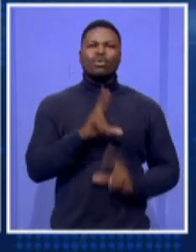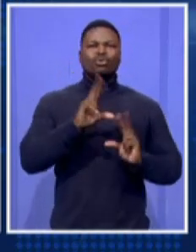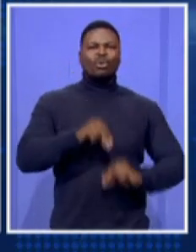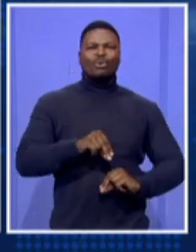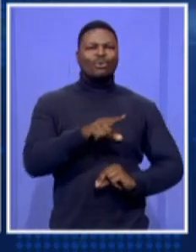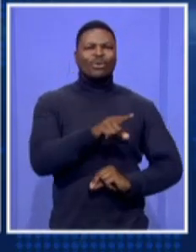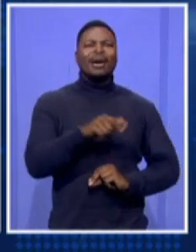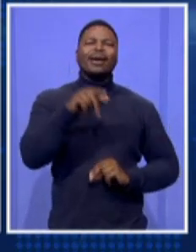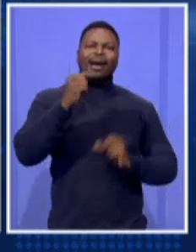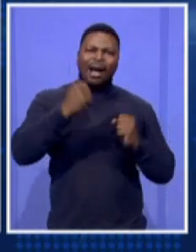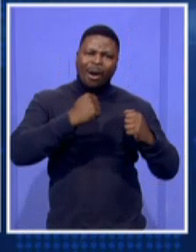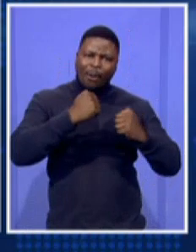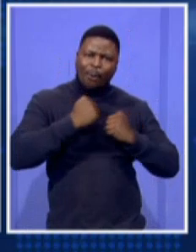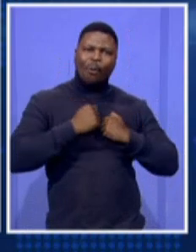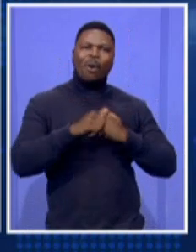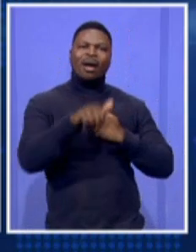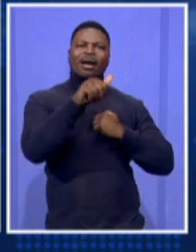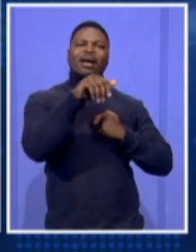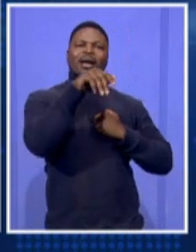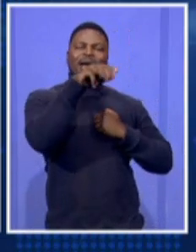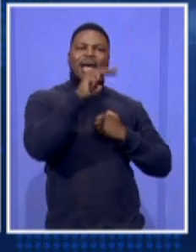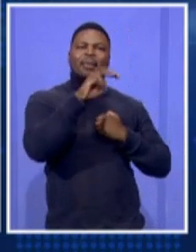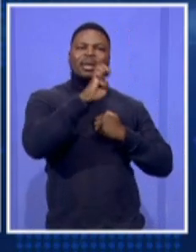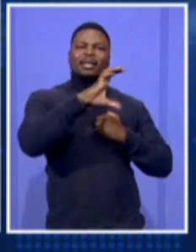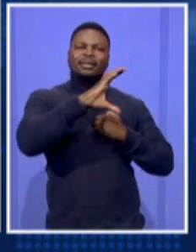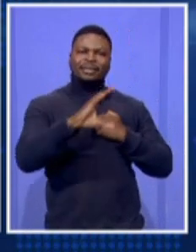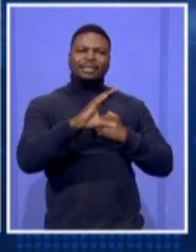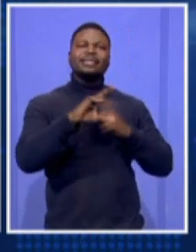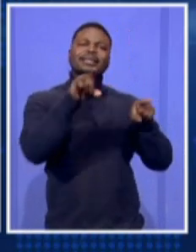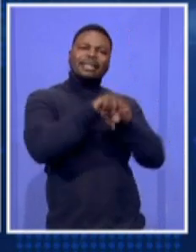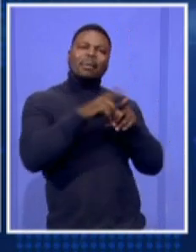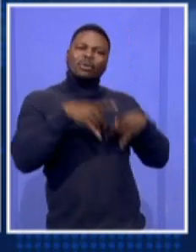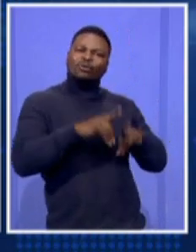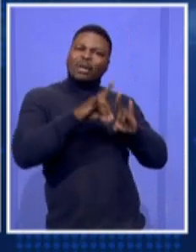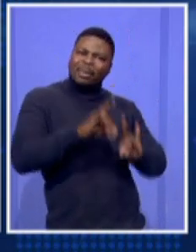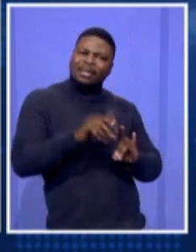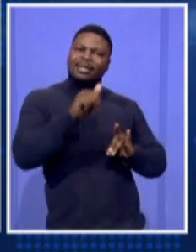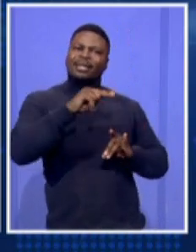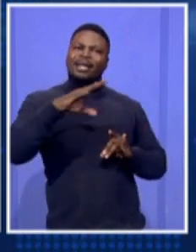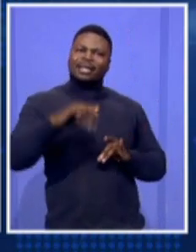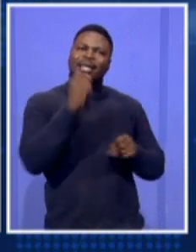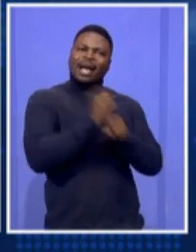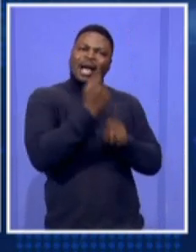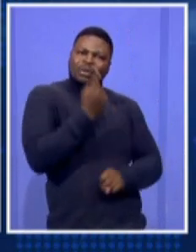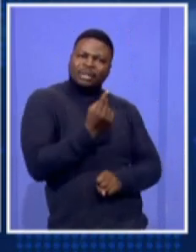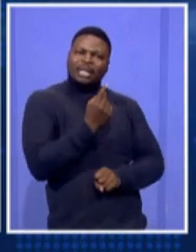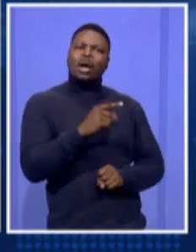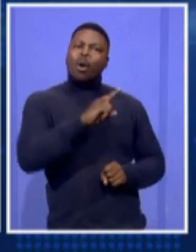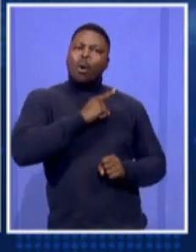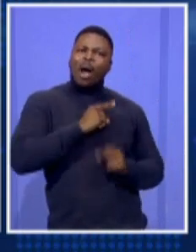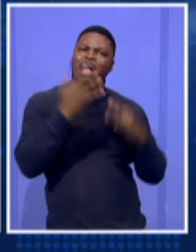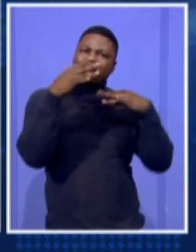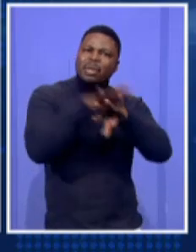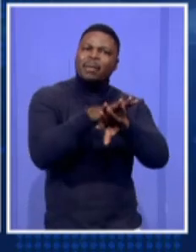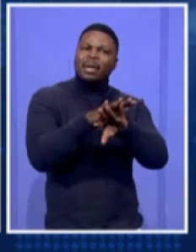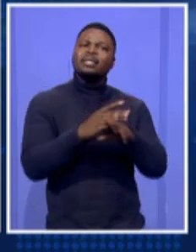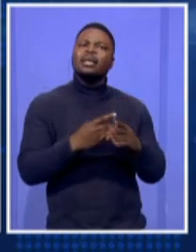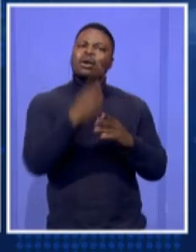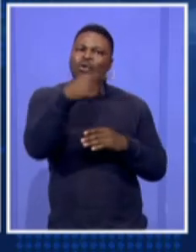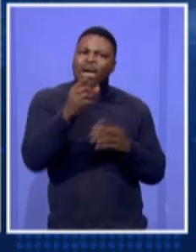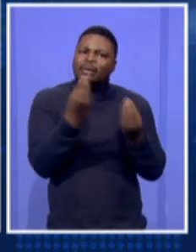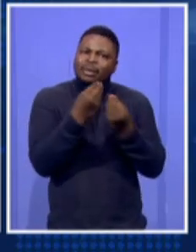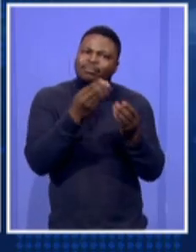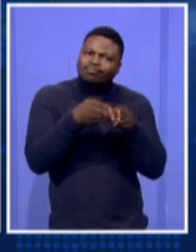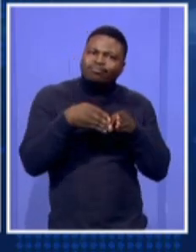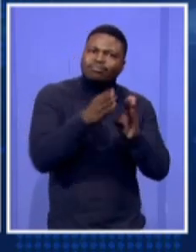MEC, to attack our chairperson for doing the work that he's supposed to do and for doing the correct things. So I think that's the message we want to send